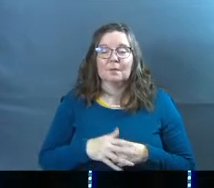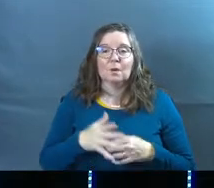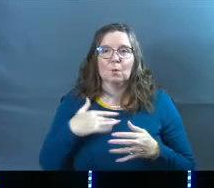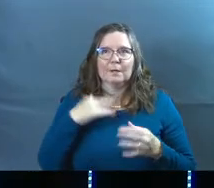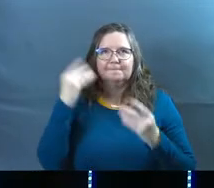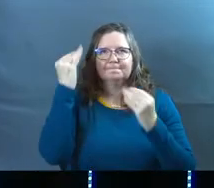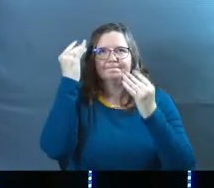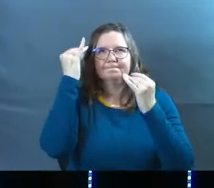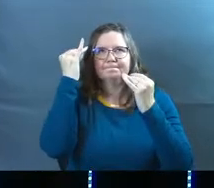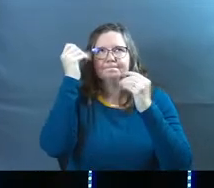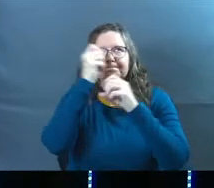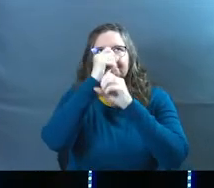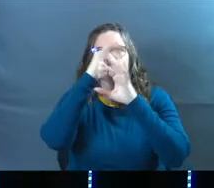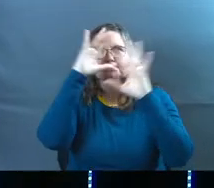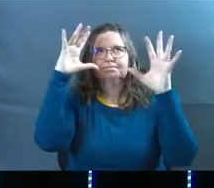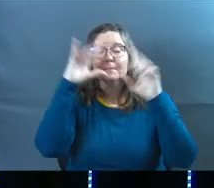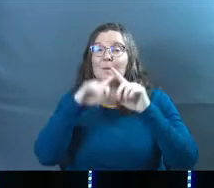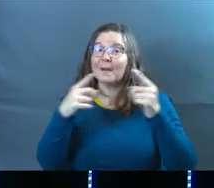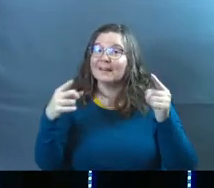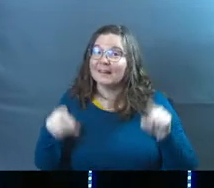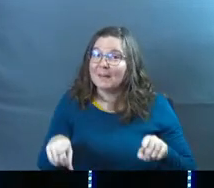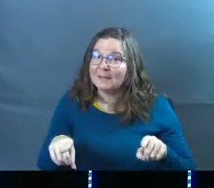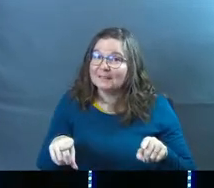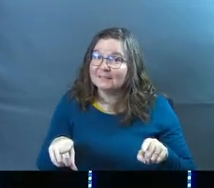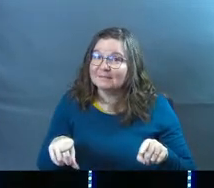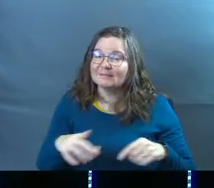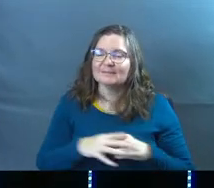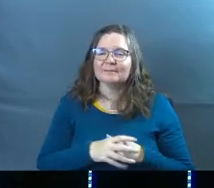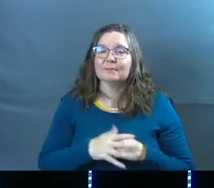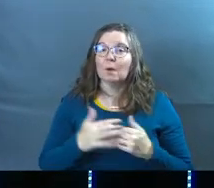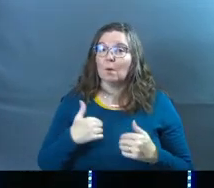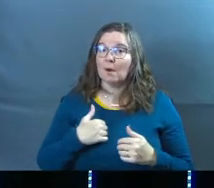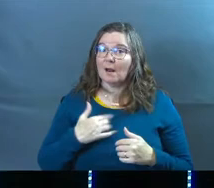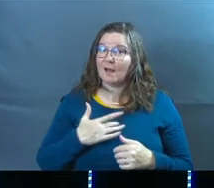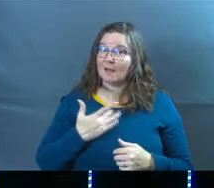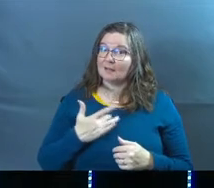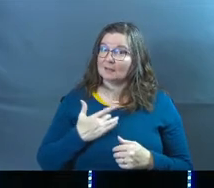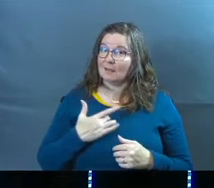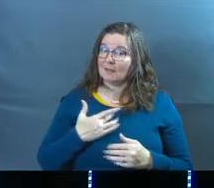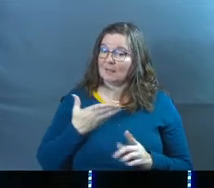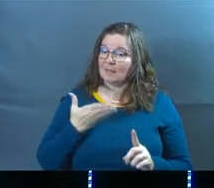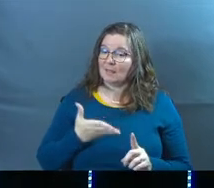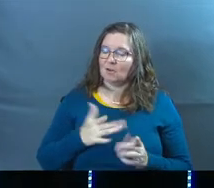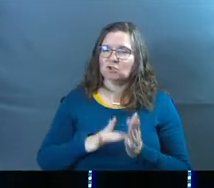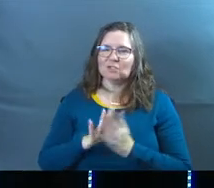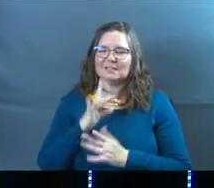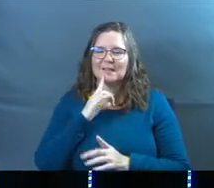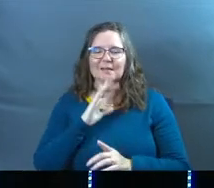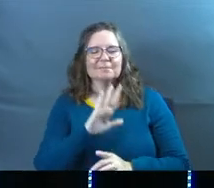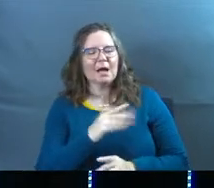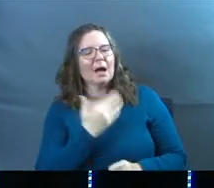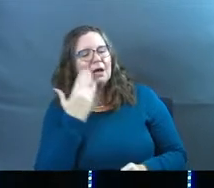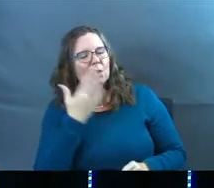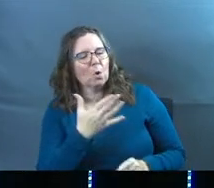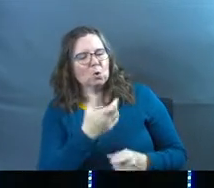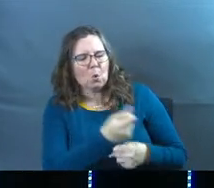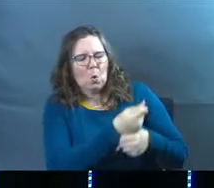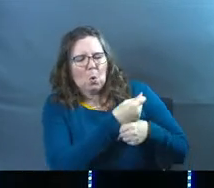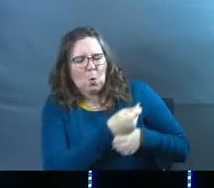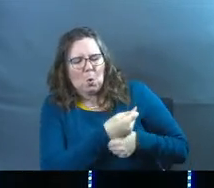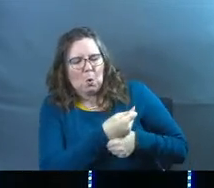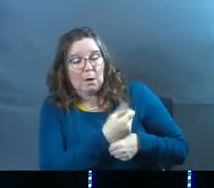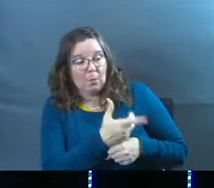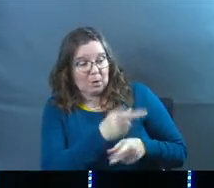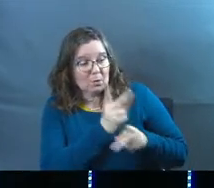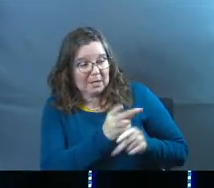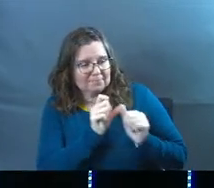We're left to our imaginations, but it happened. And what I sense there is Jesus saying, I know you're holding on, and